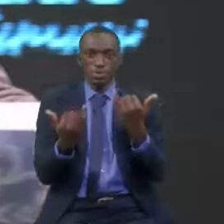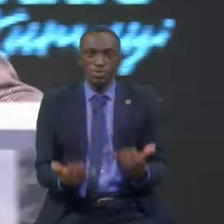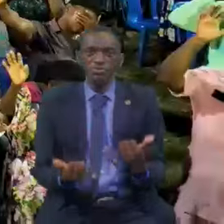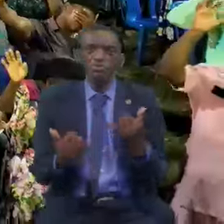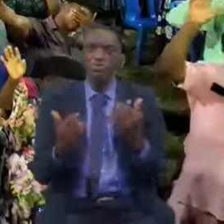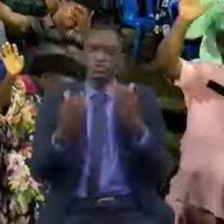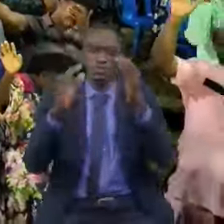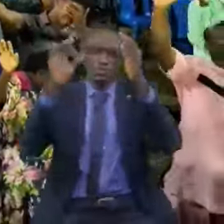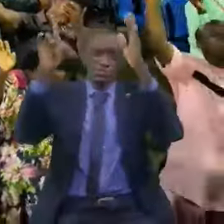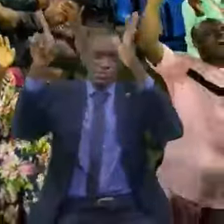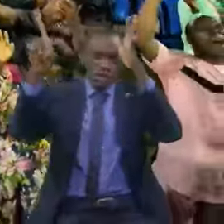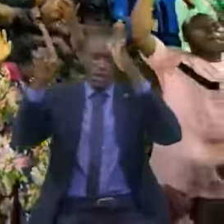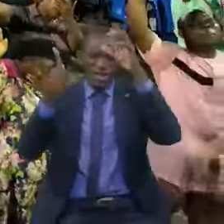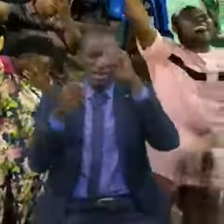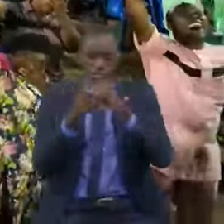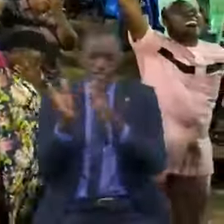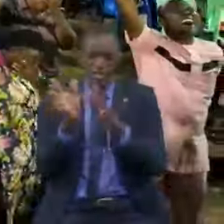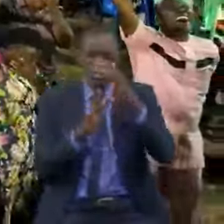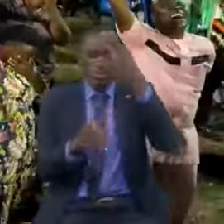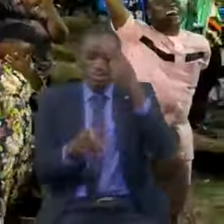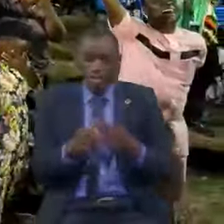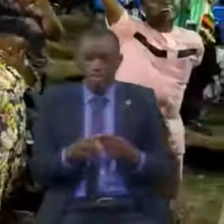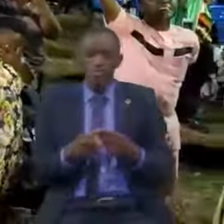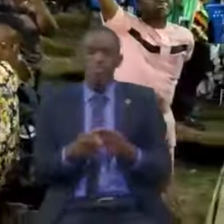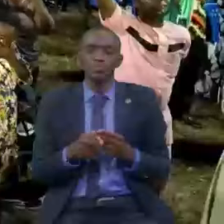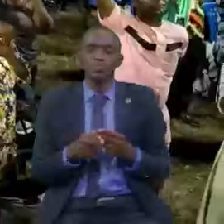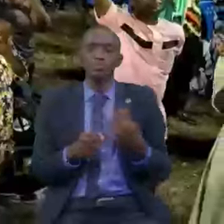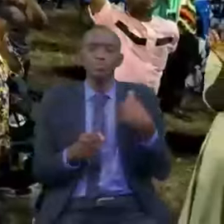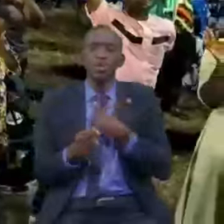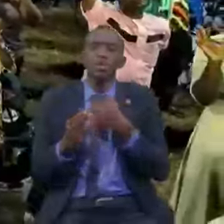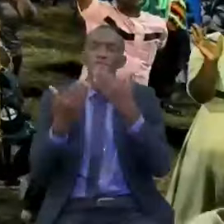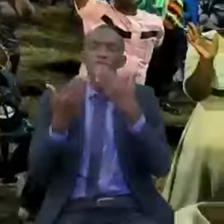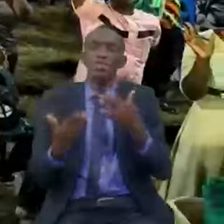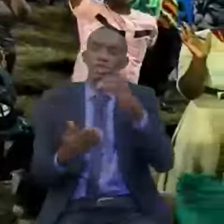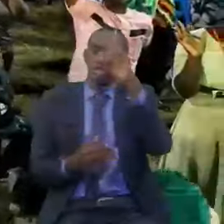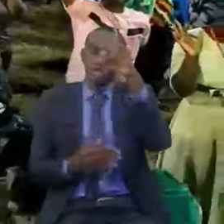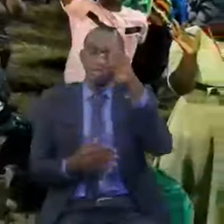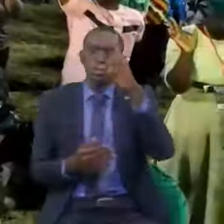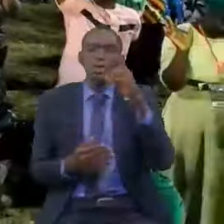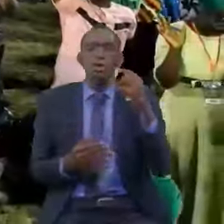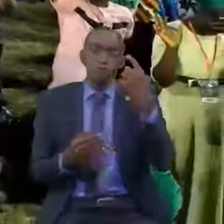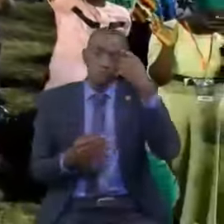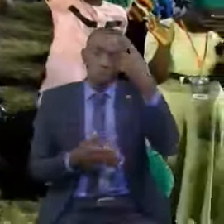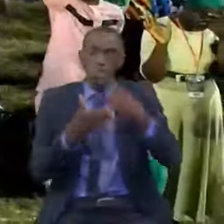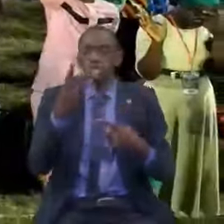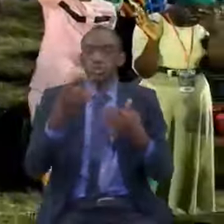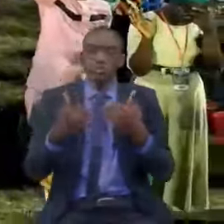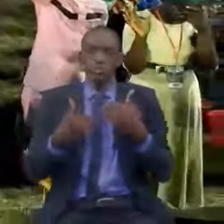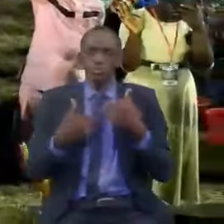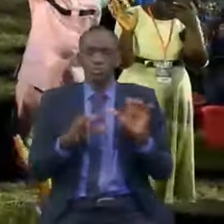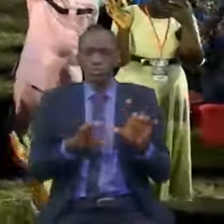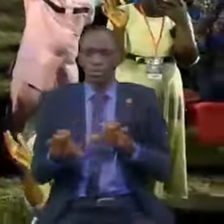Jesus' name, we thank you for what you have done, for what you are